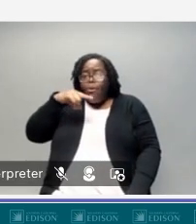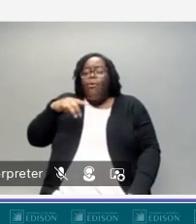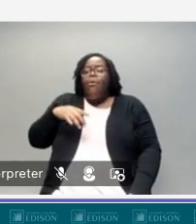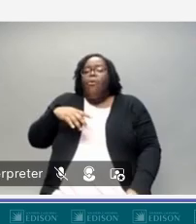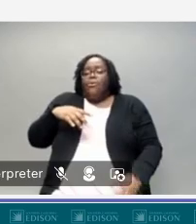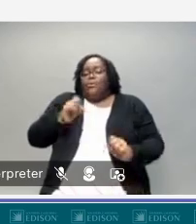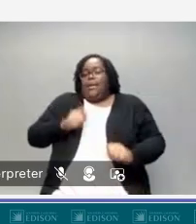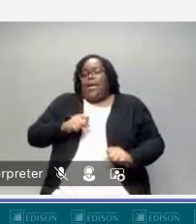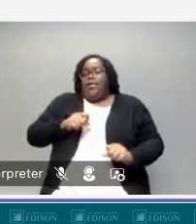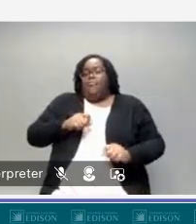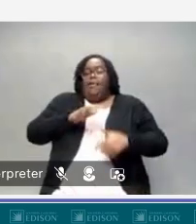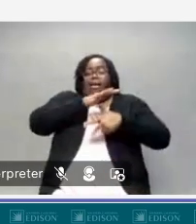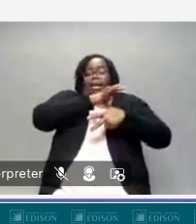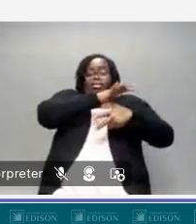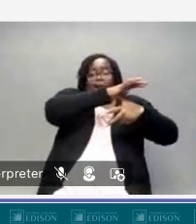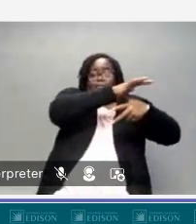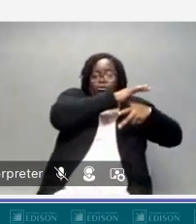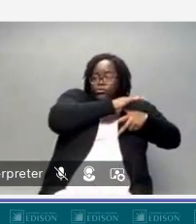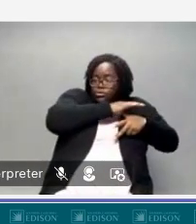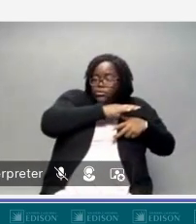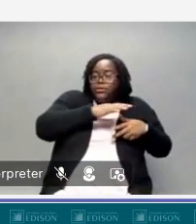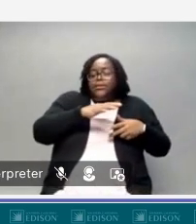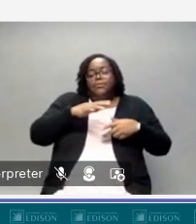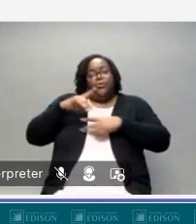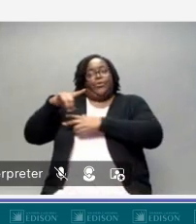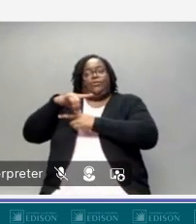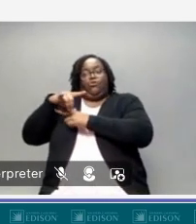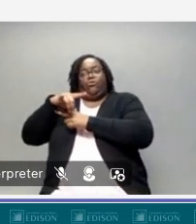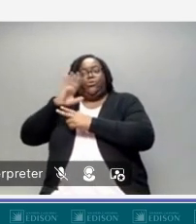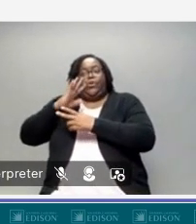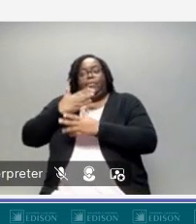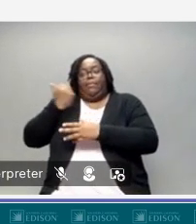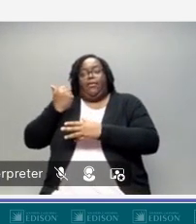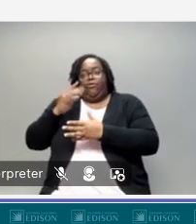helicopter, and the drones are going to help us there. Let